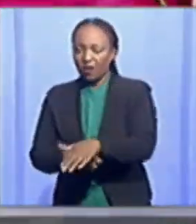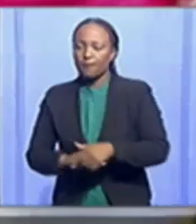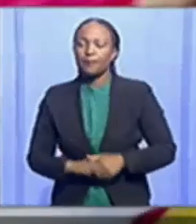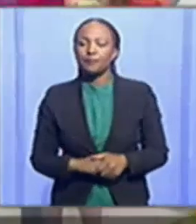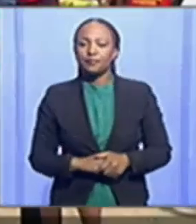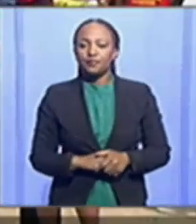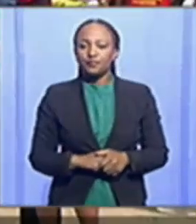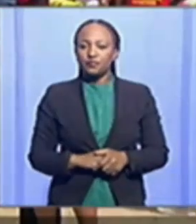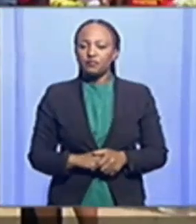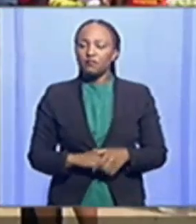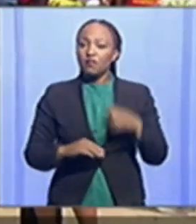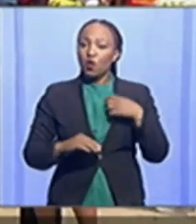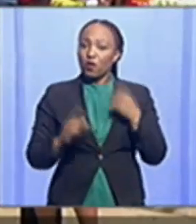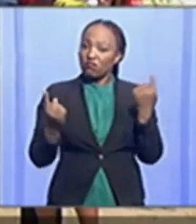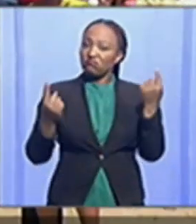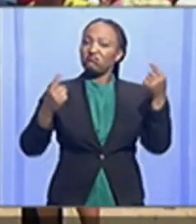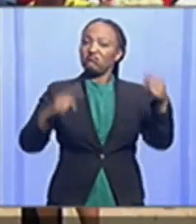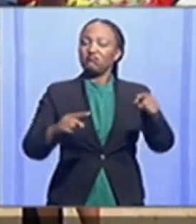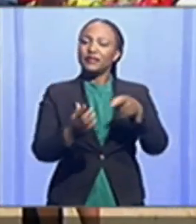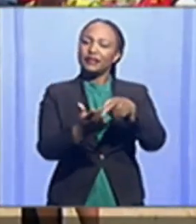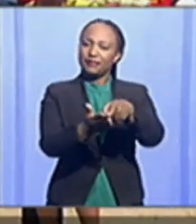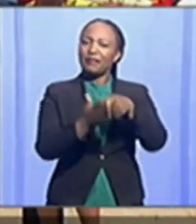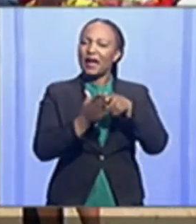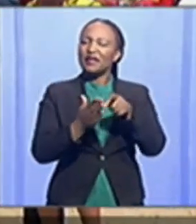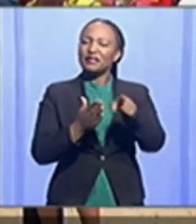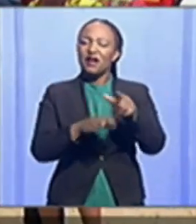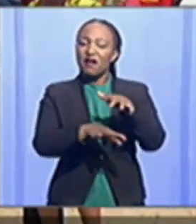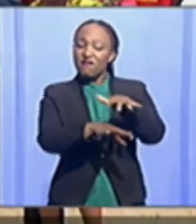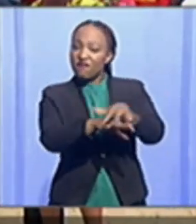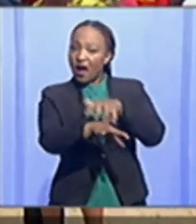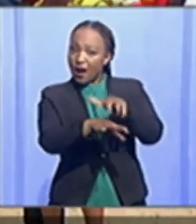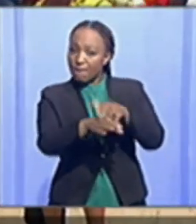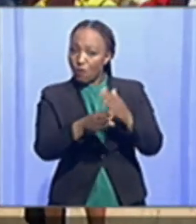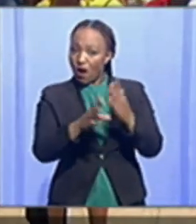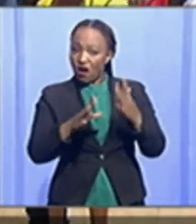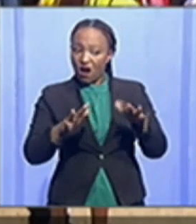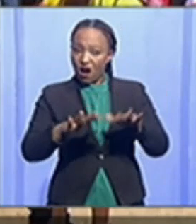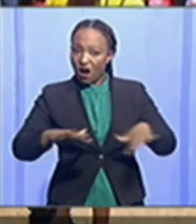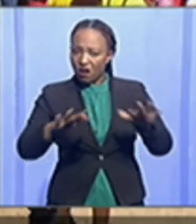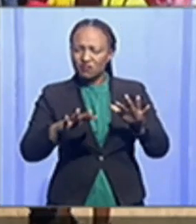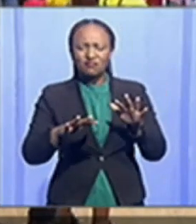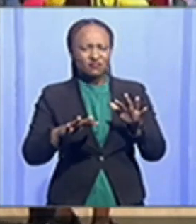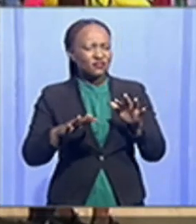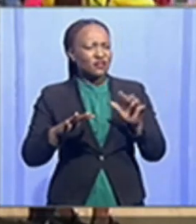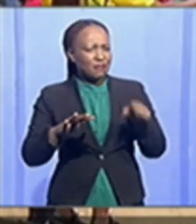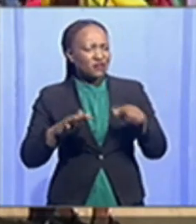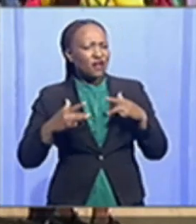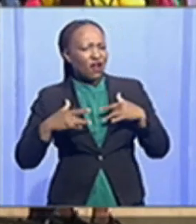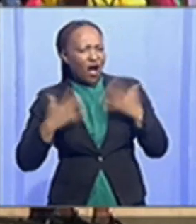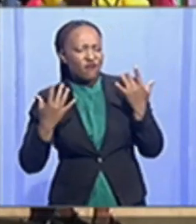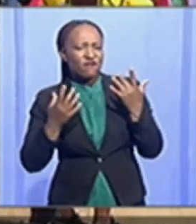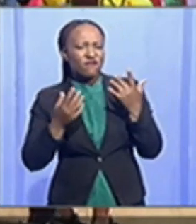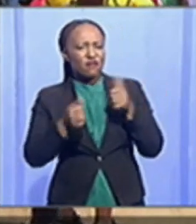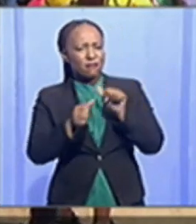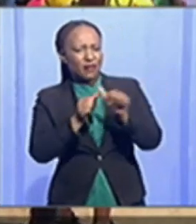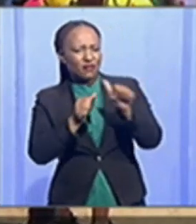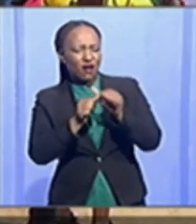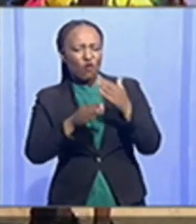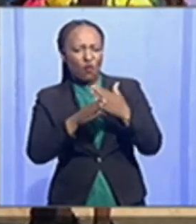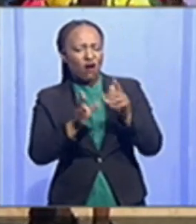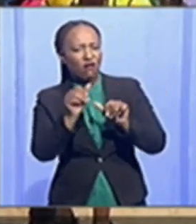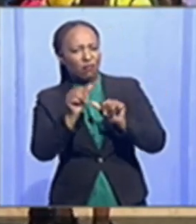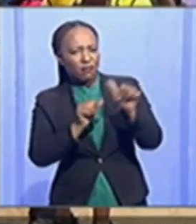demands indeed, as you said, it's better working conditions for farm workers here. The fact that some of these workers would go